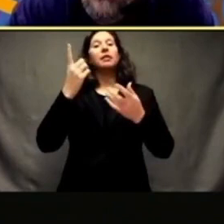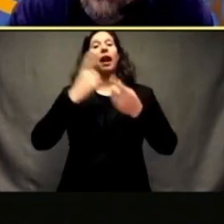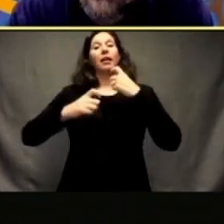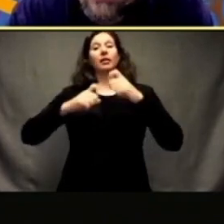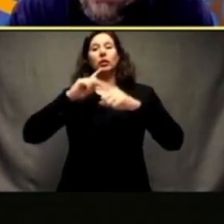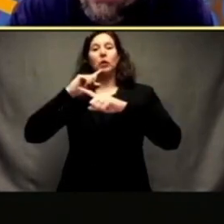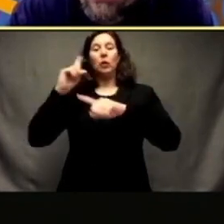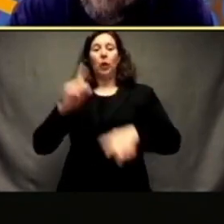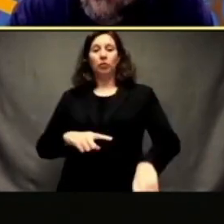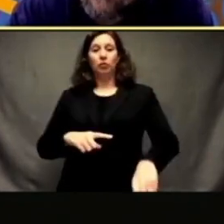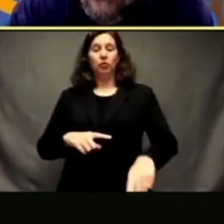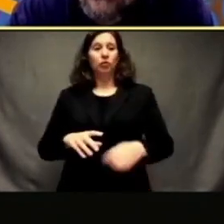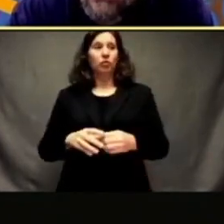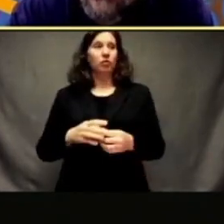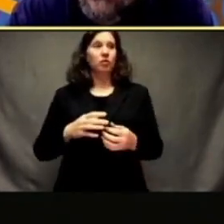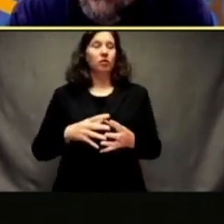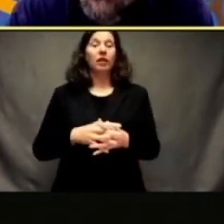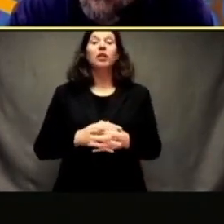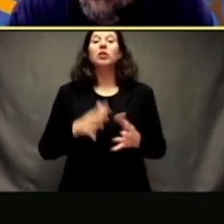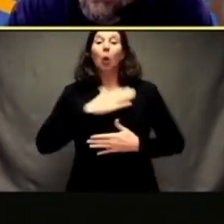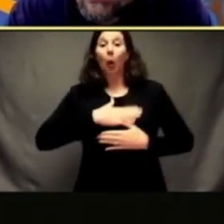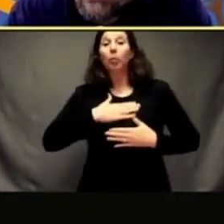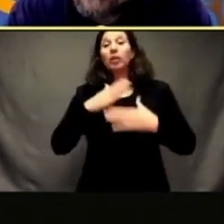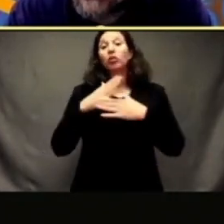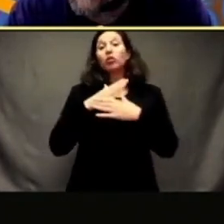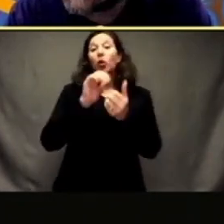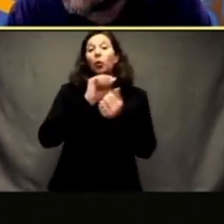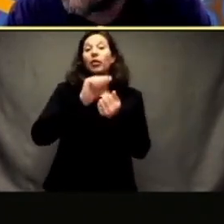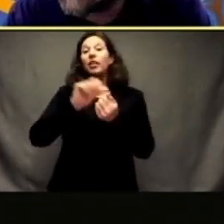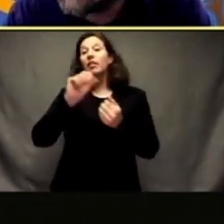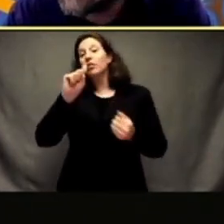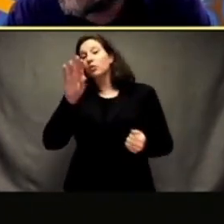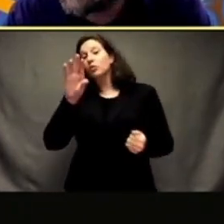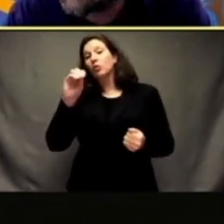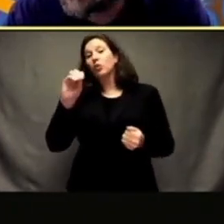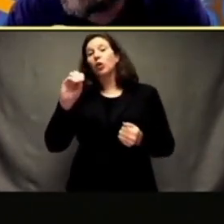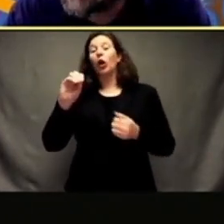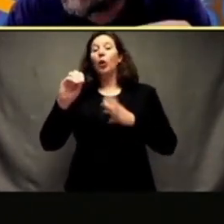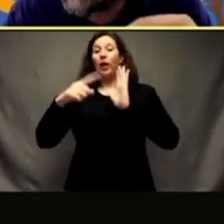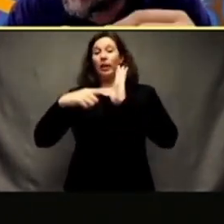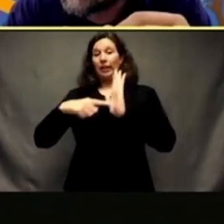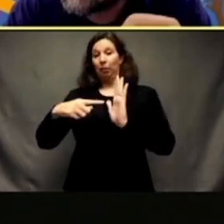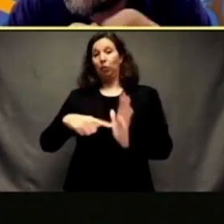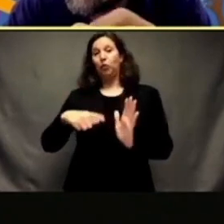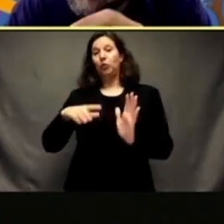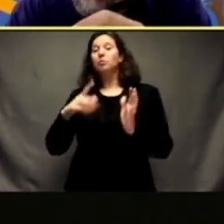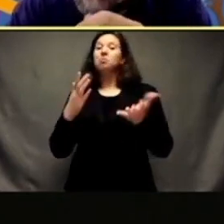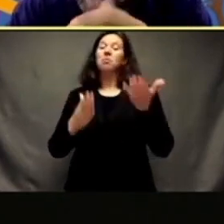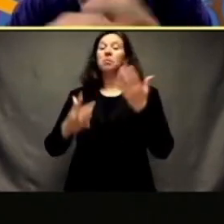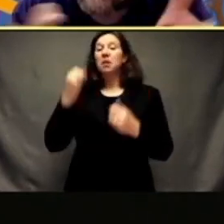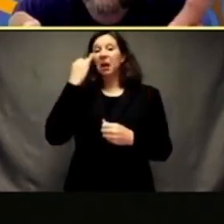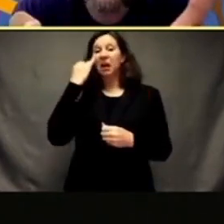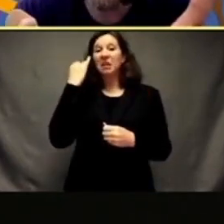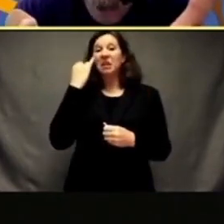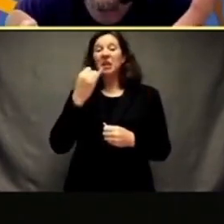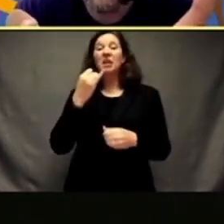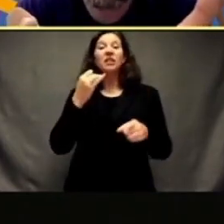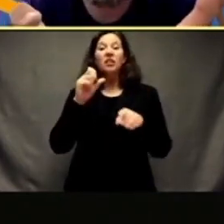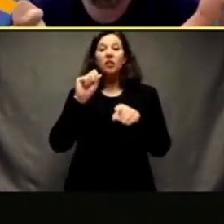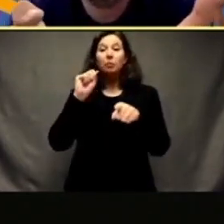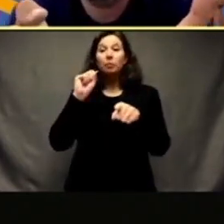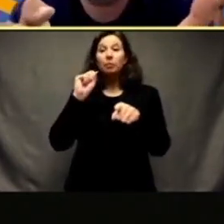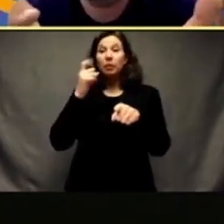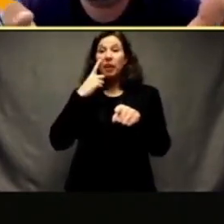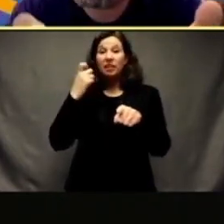So please share in the studio examples of what you're doing or maybe ideas. This, as you can see, I